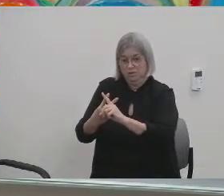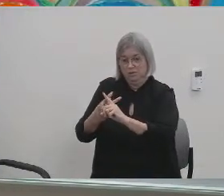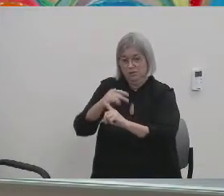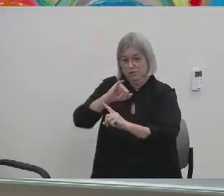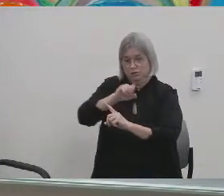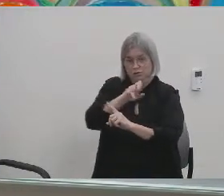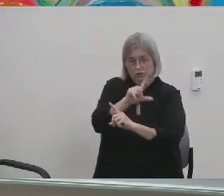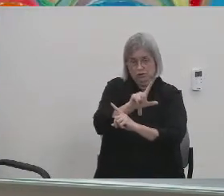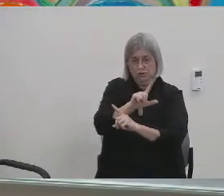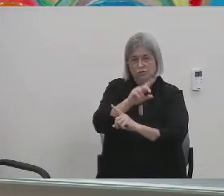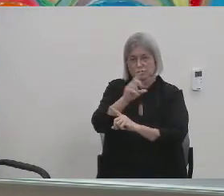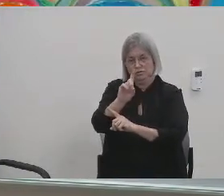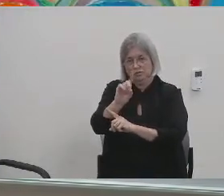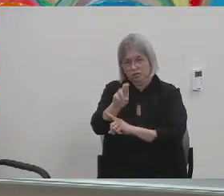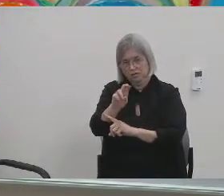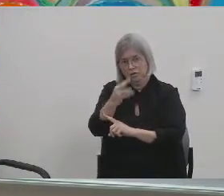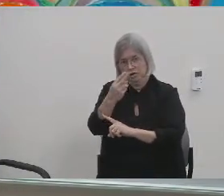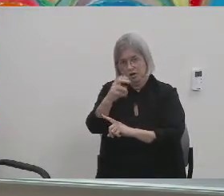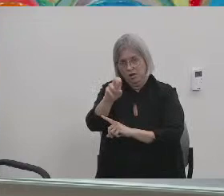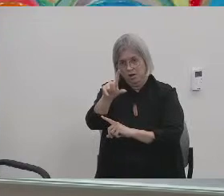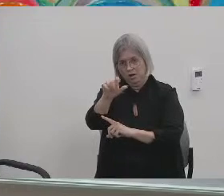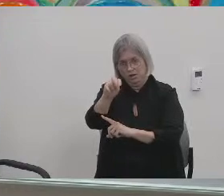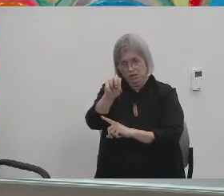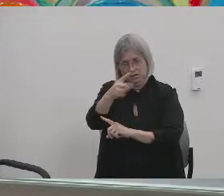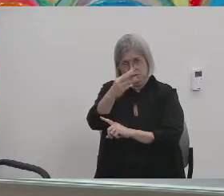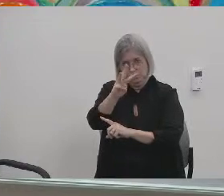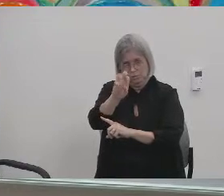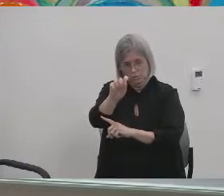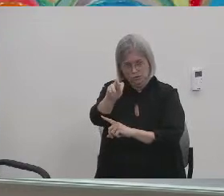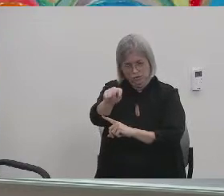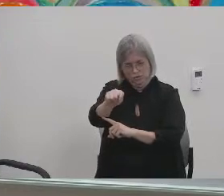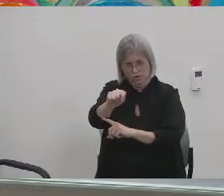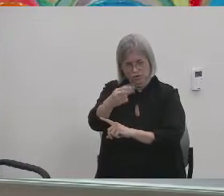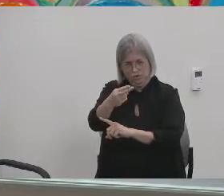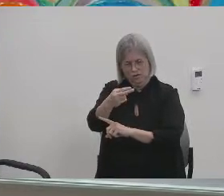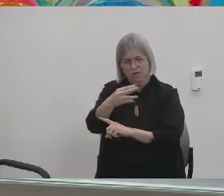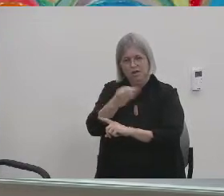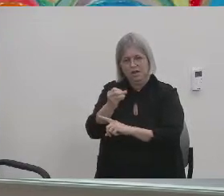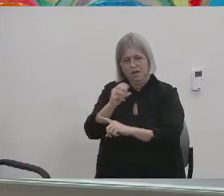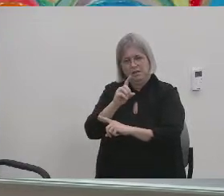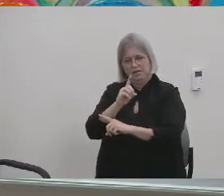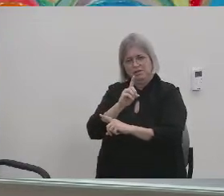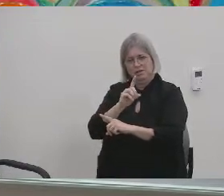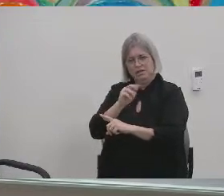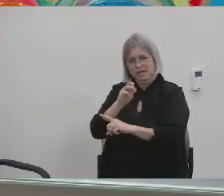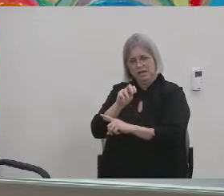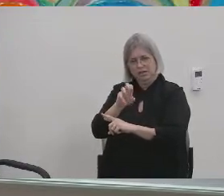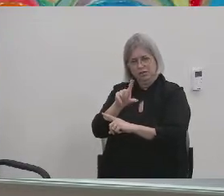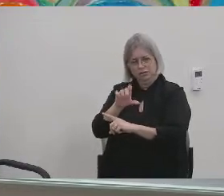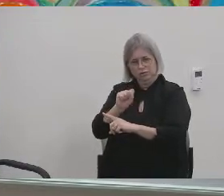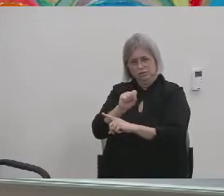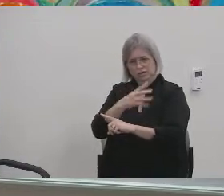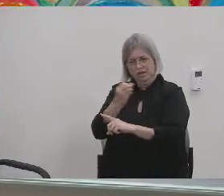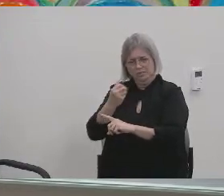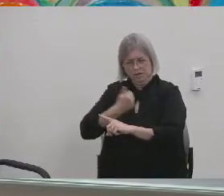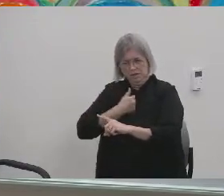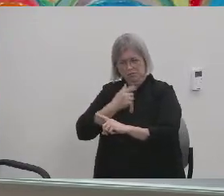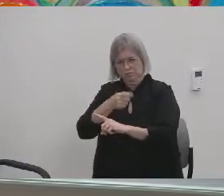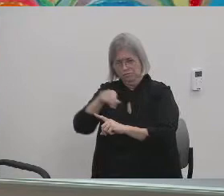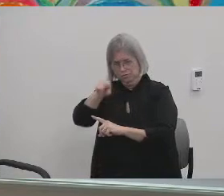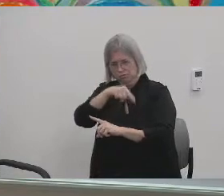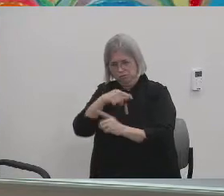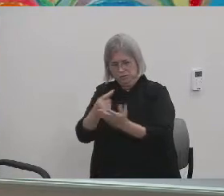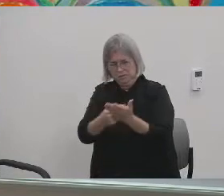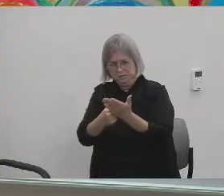Dr. Hollingsworth, and Paul, Mr. Daniels, and I, we've been discussing what's been missing. What is it that